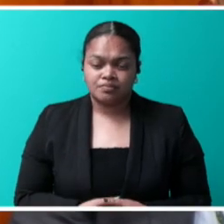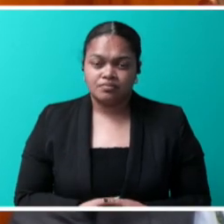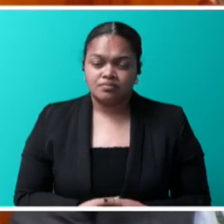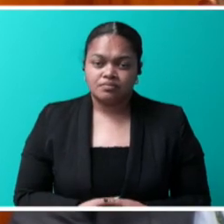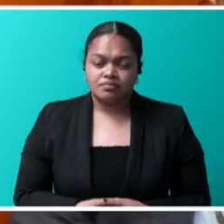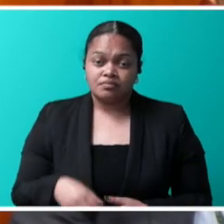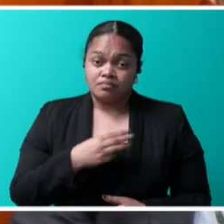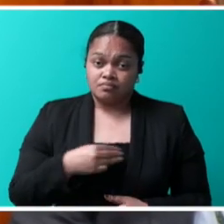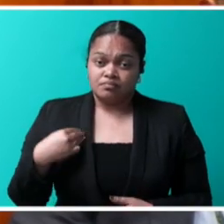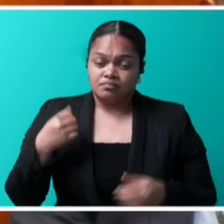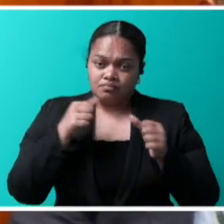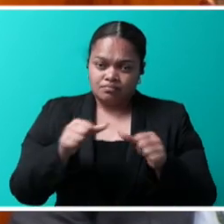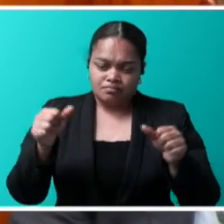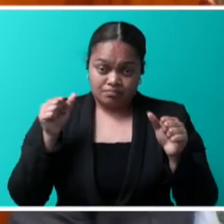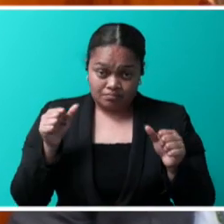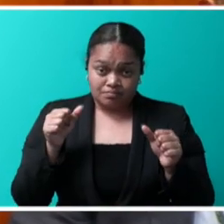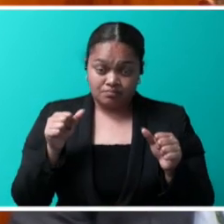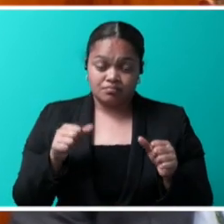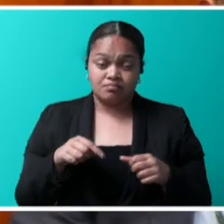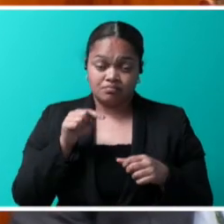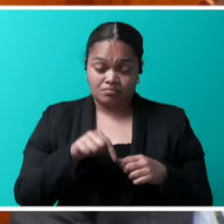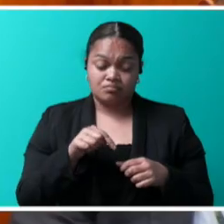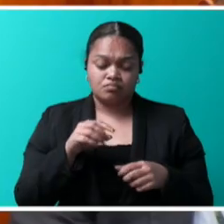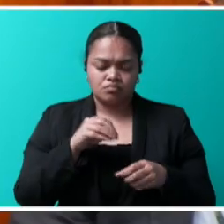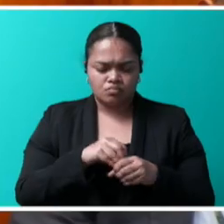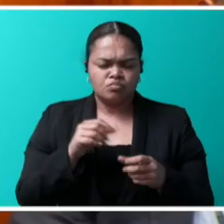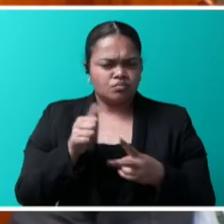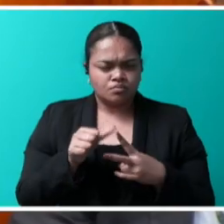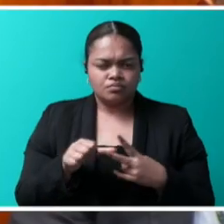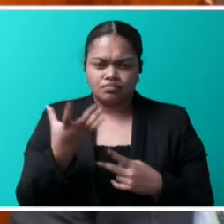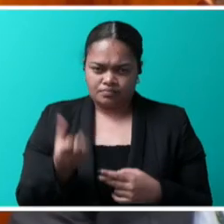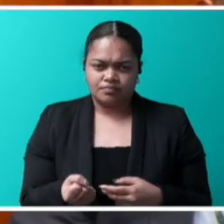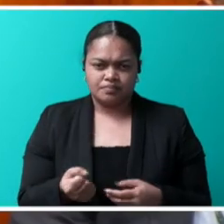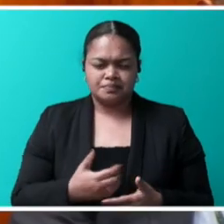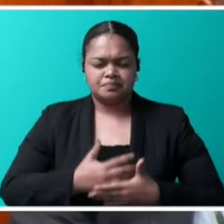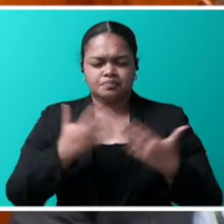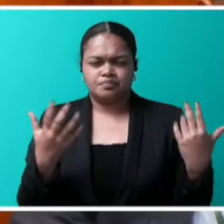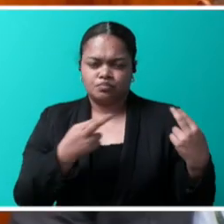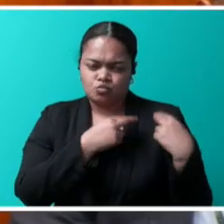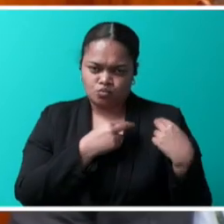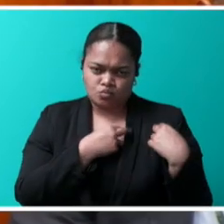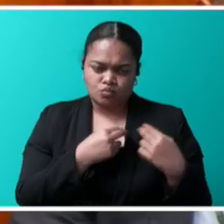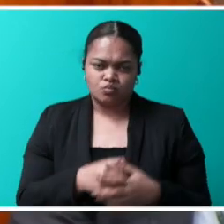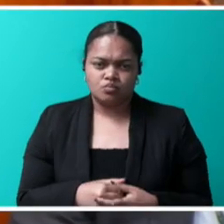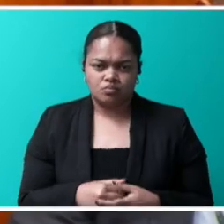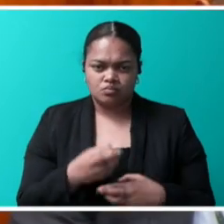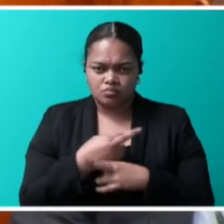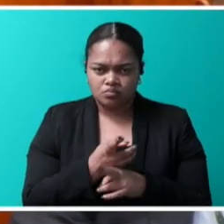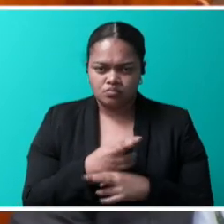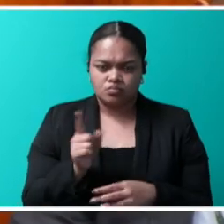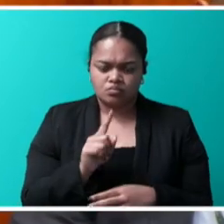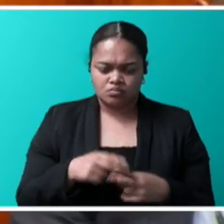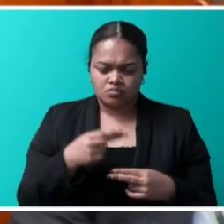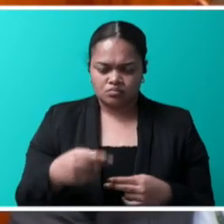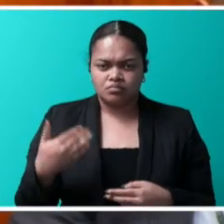Ministry of Agriculture, Waterways and Sugar also plays a role in strengthening Fiji's agricultural production by integrating plant health